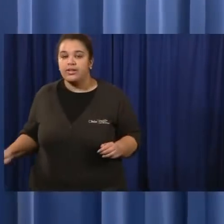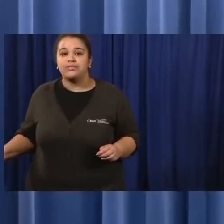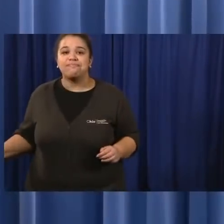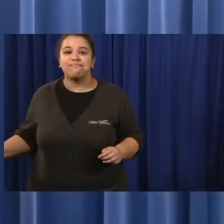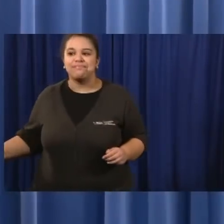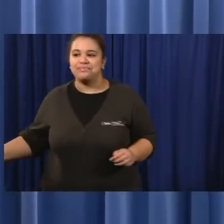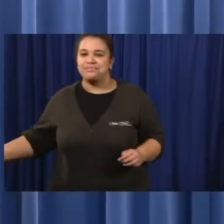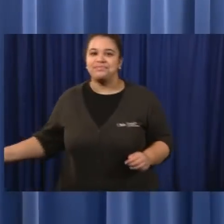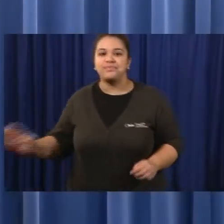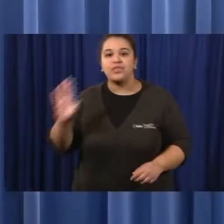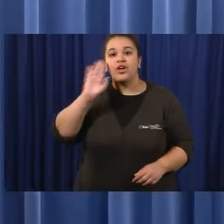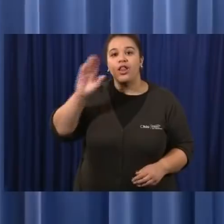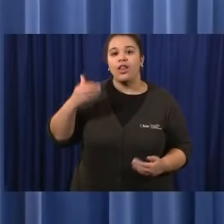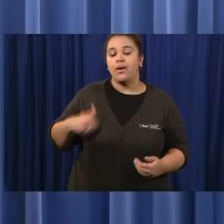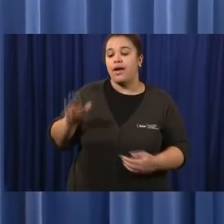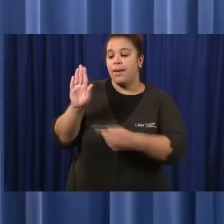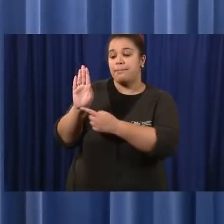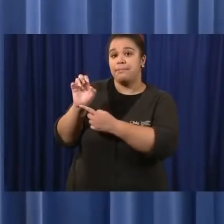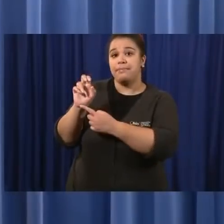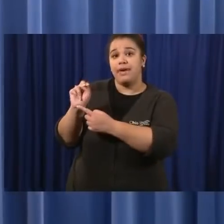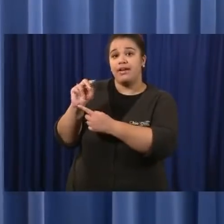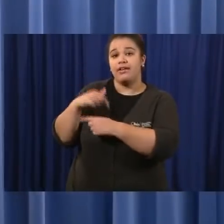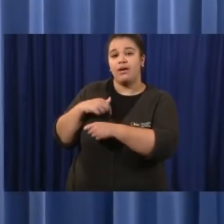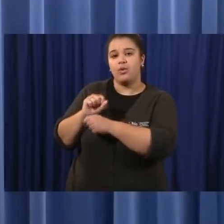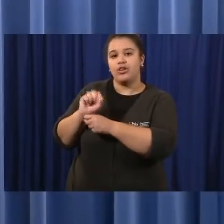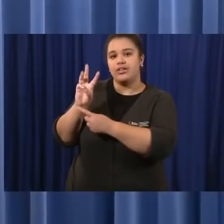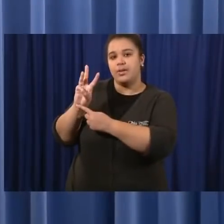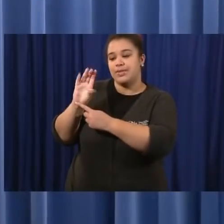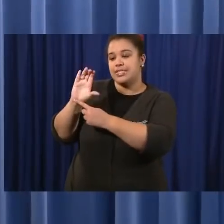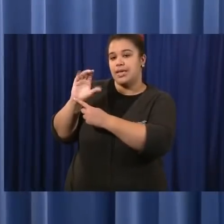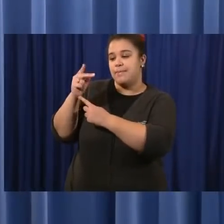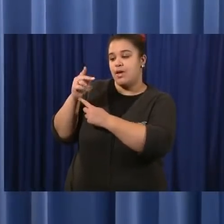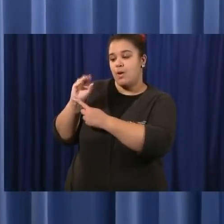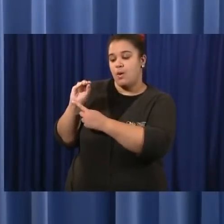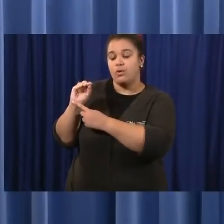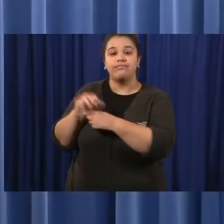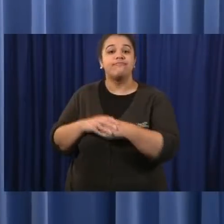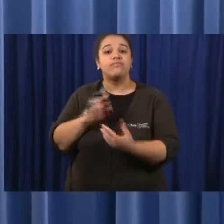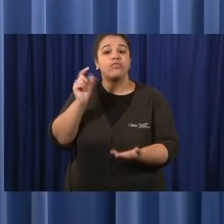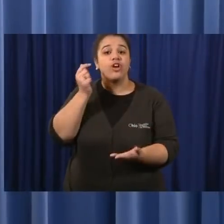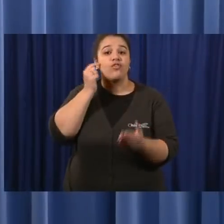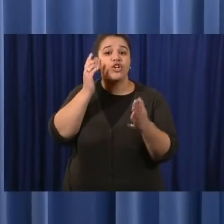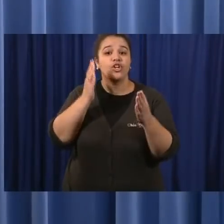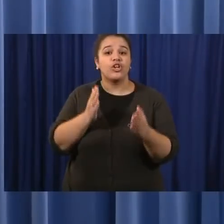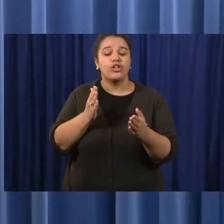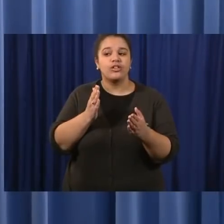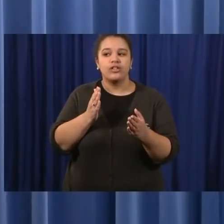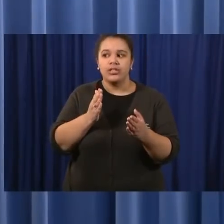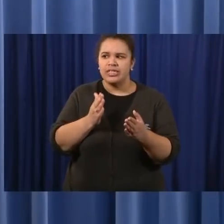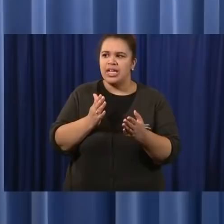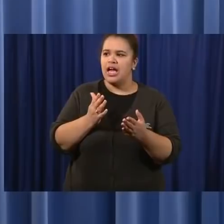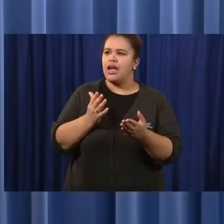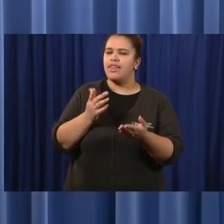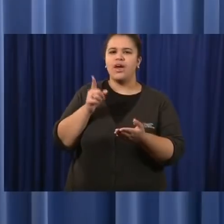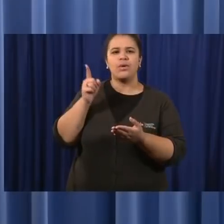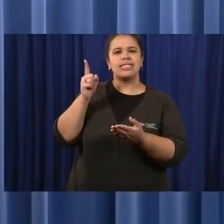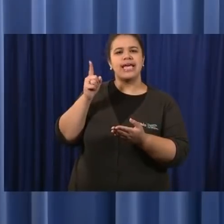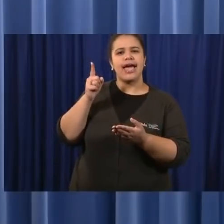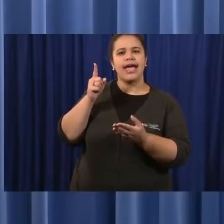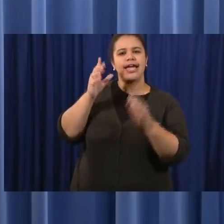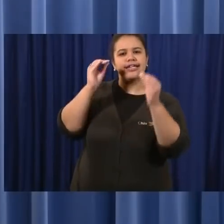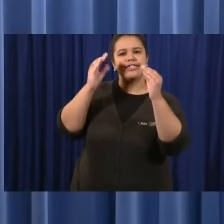Hello, Ben Schwartz with WCPO. Governor DeWine, we got a question sent in from a public school